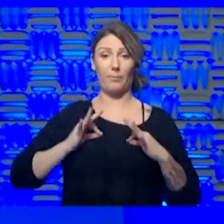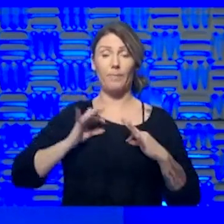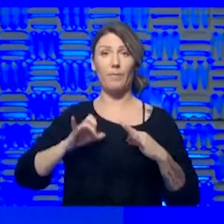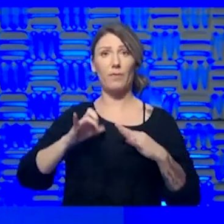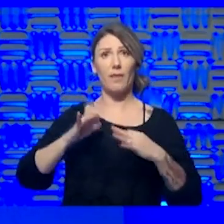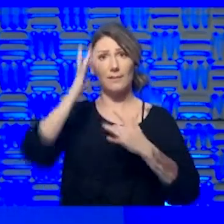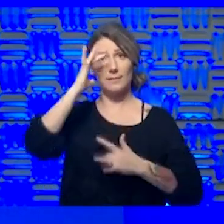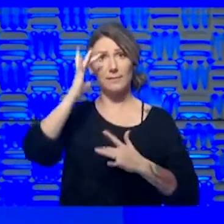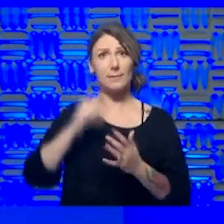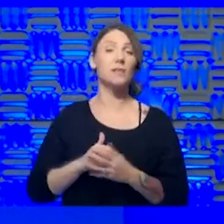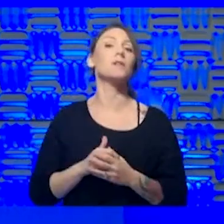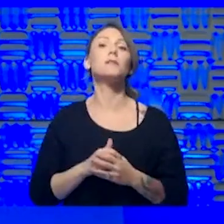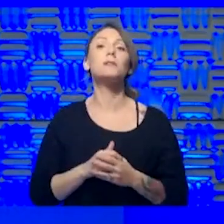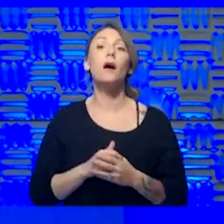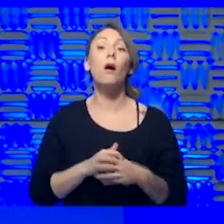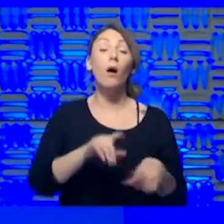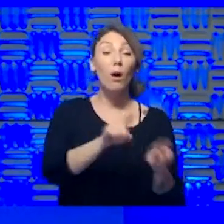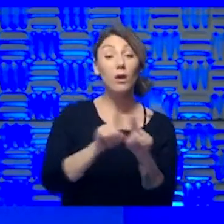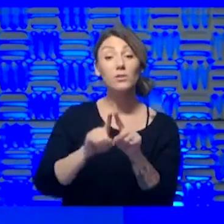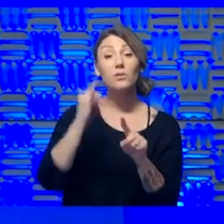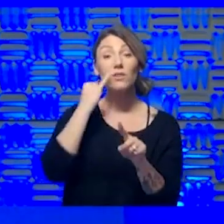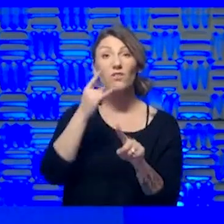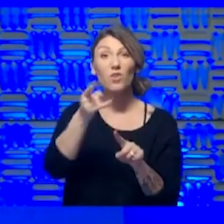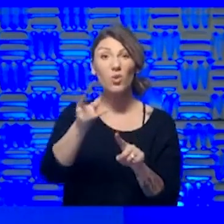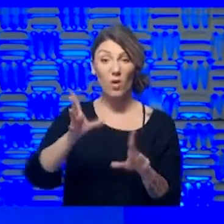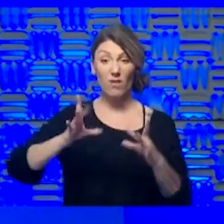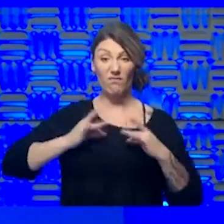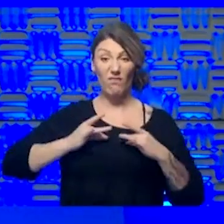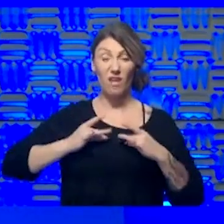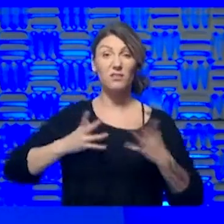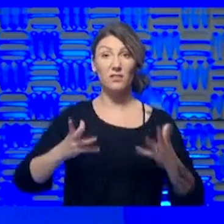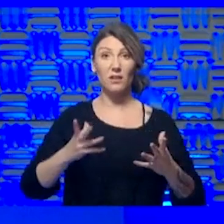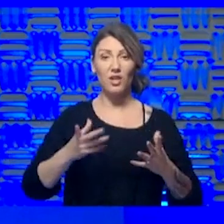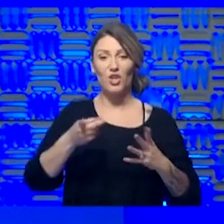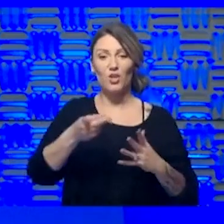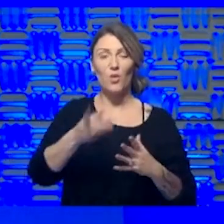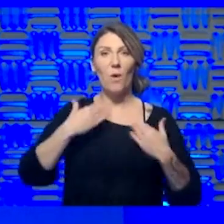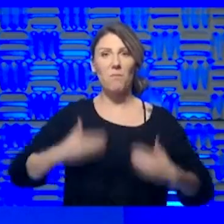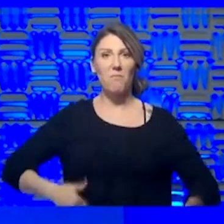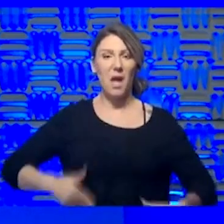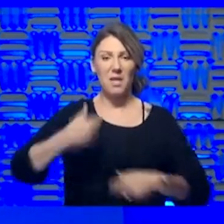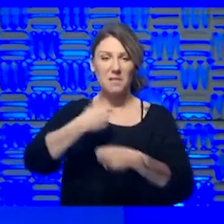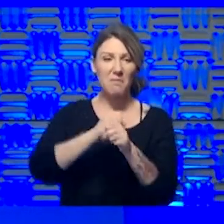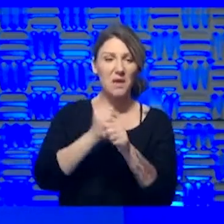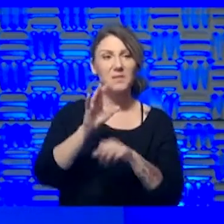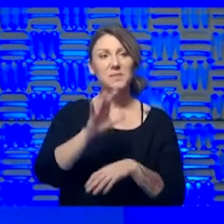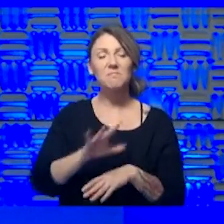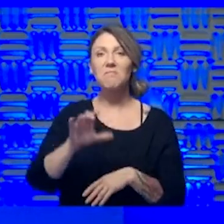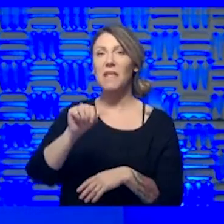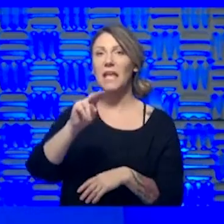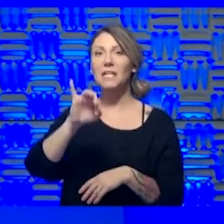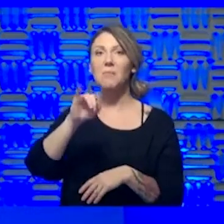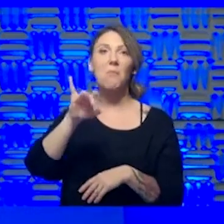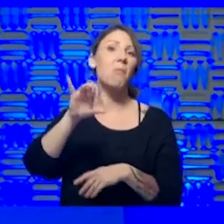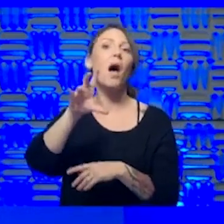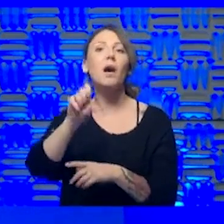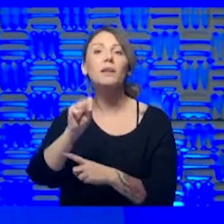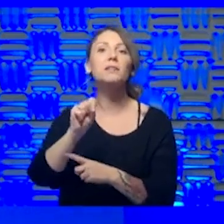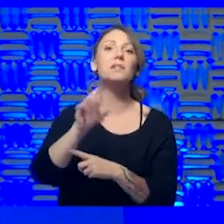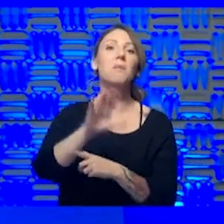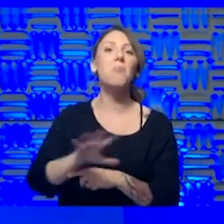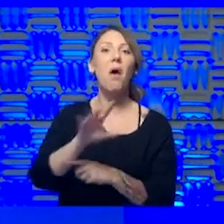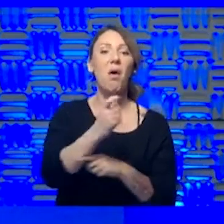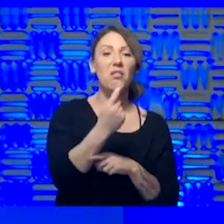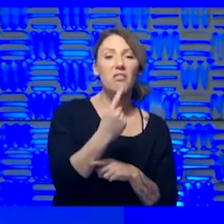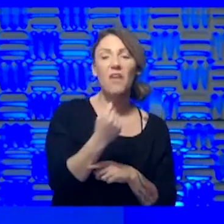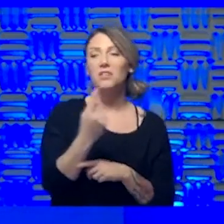know that when you are infected, for the most part, you probably make antibodies at 11 to 14 days for some of these